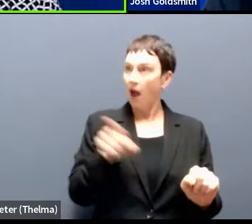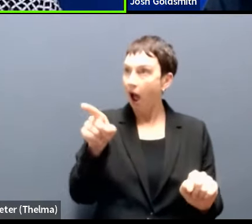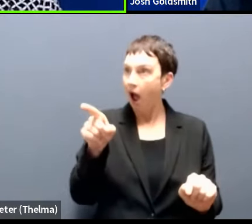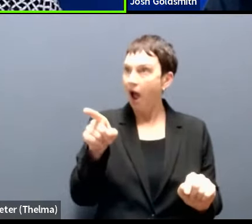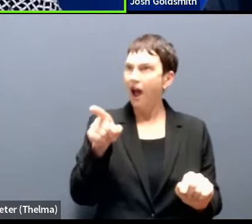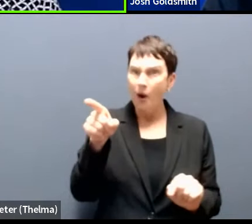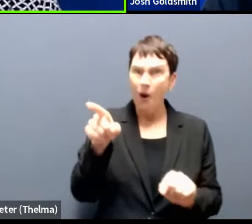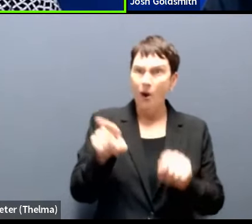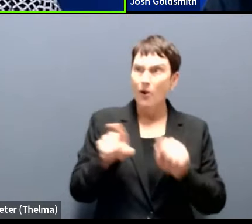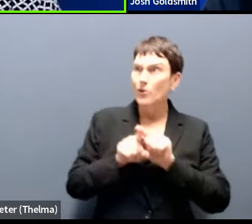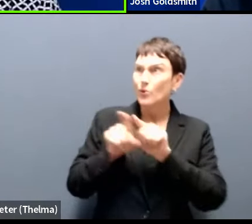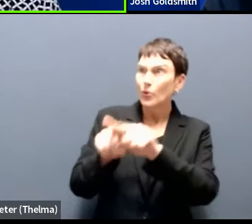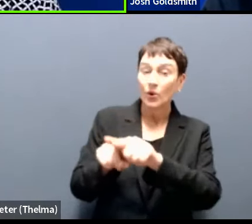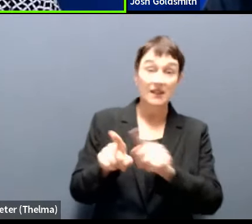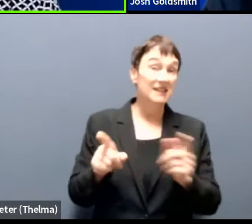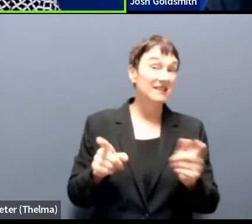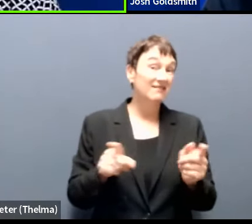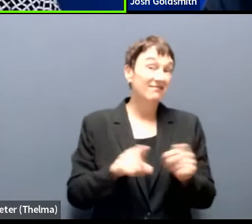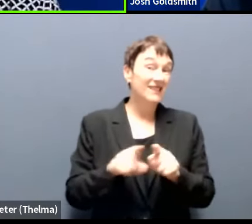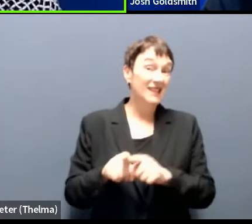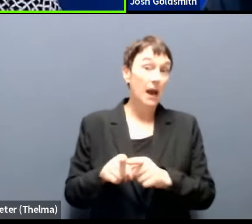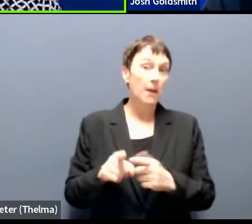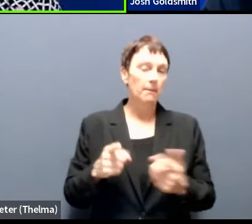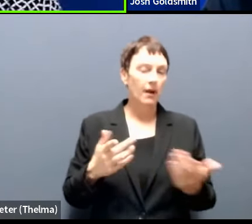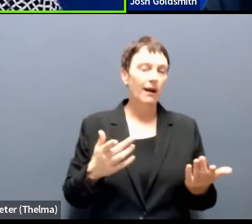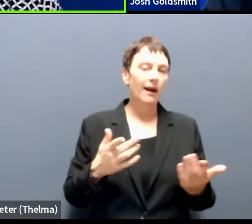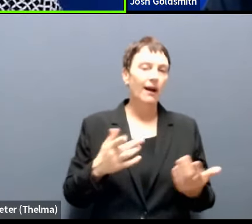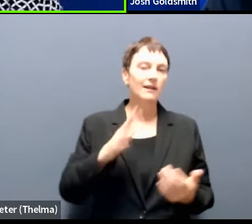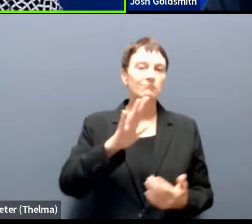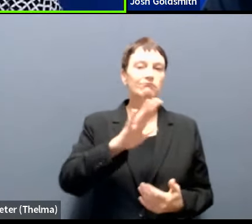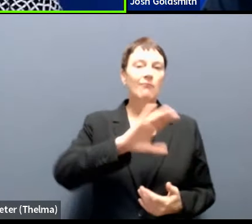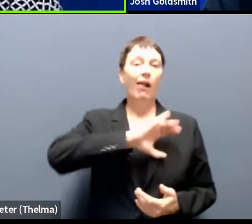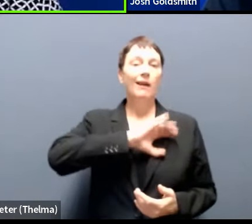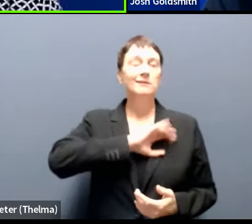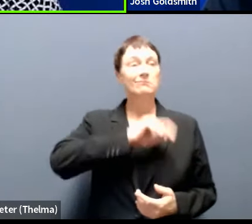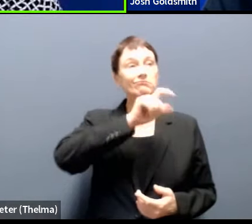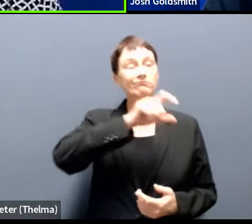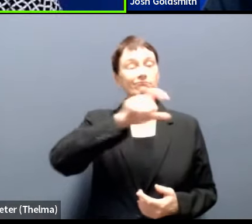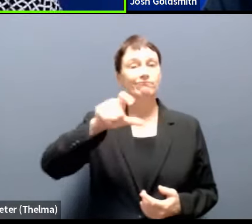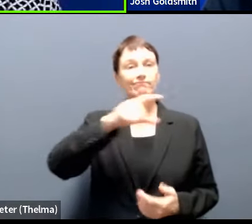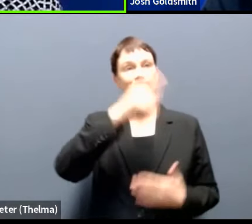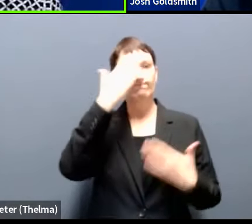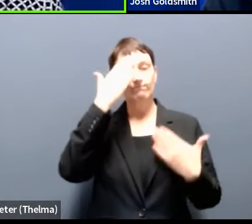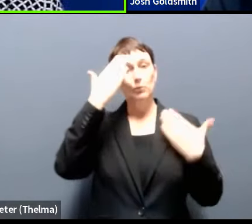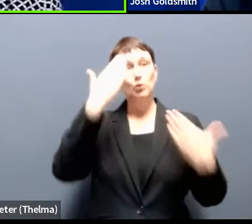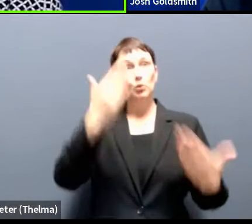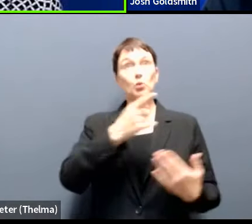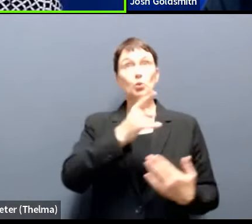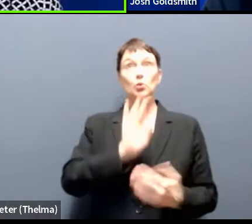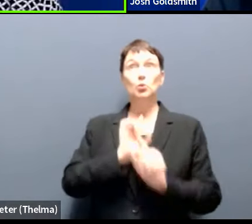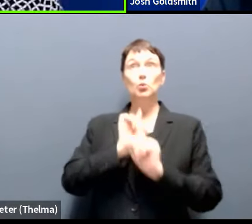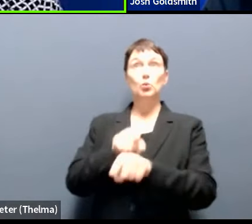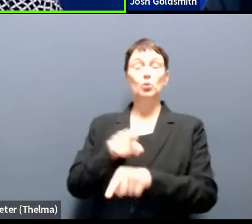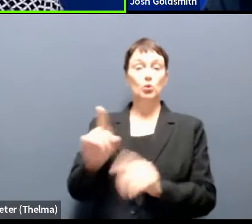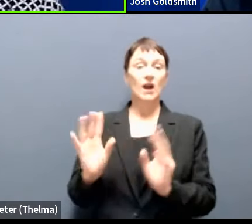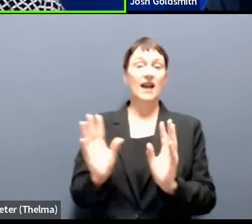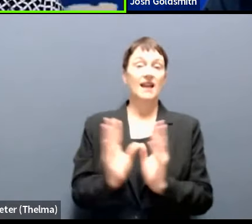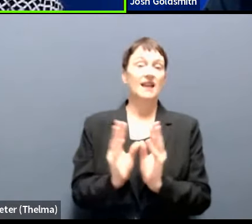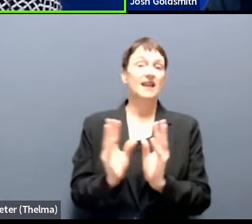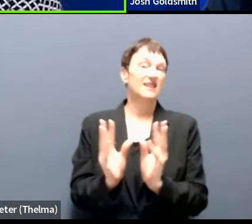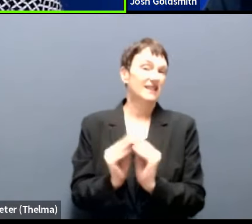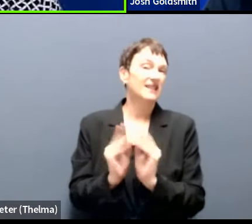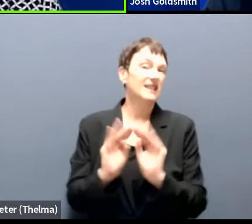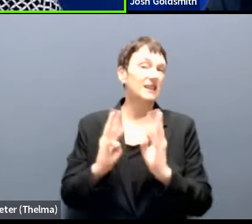to let your clients know on social media that you are attending this event and that you